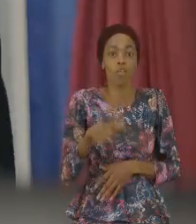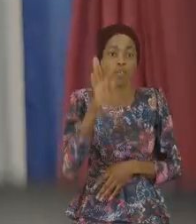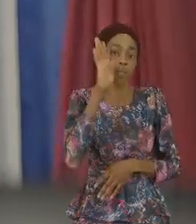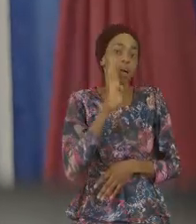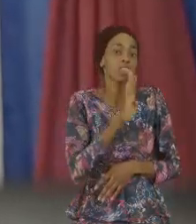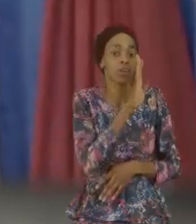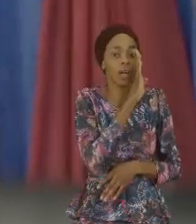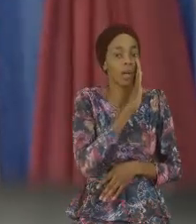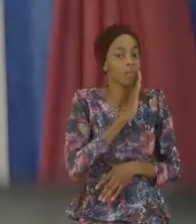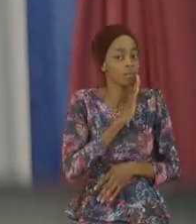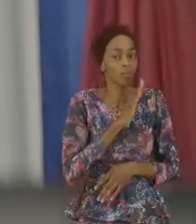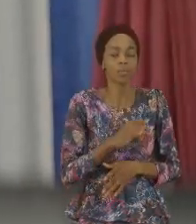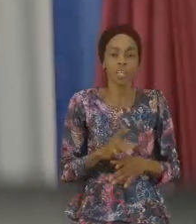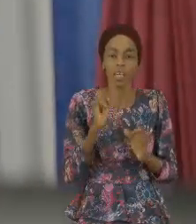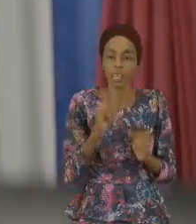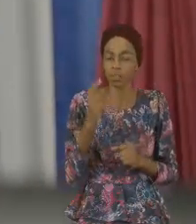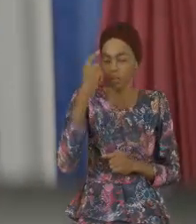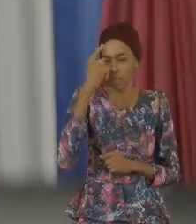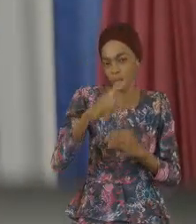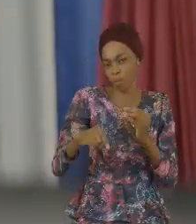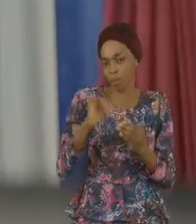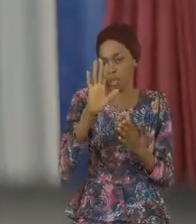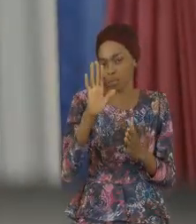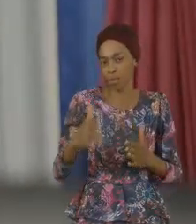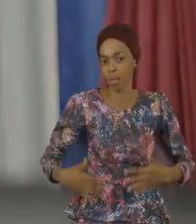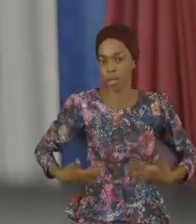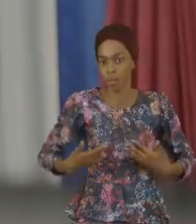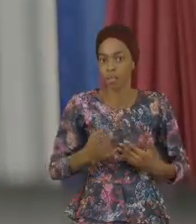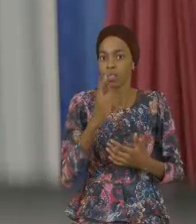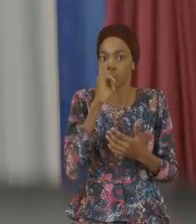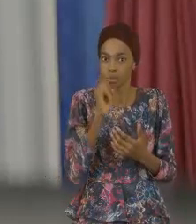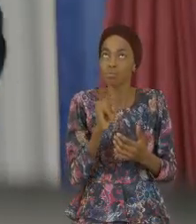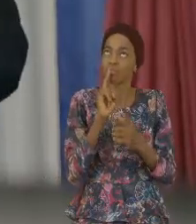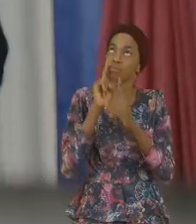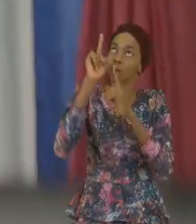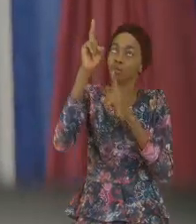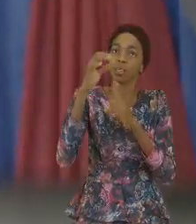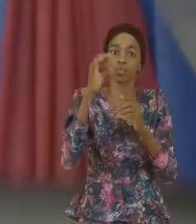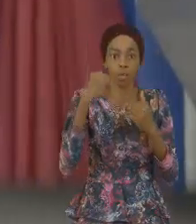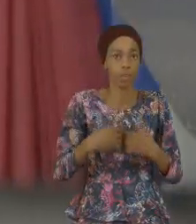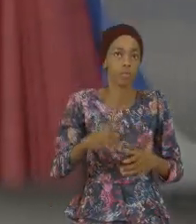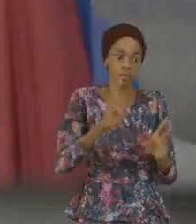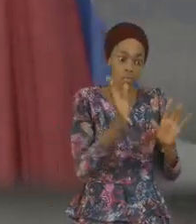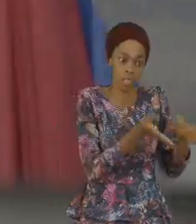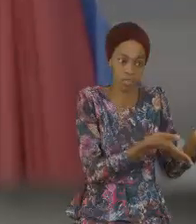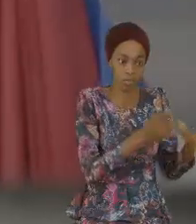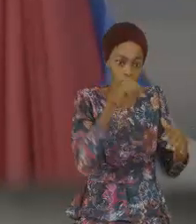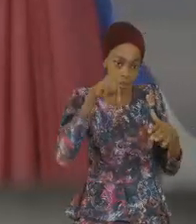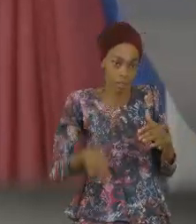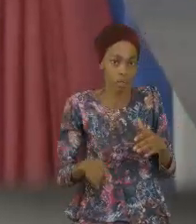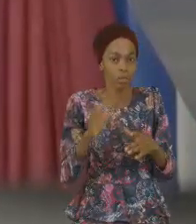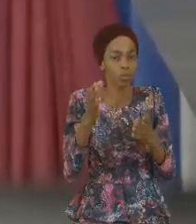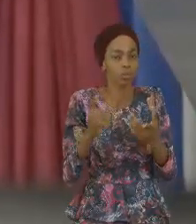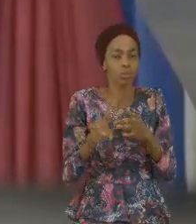your life. I want to do something up there. You have to depart from down there. I want to do something clear, something